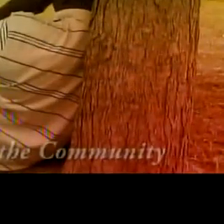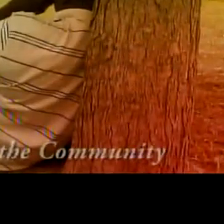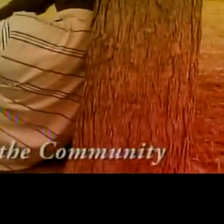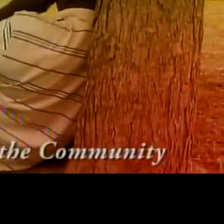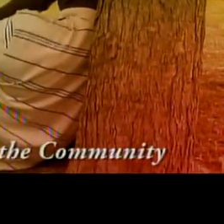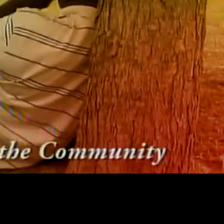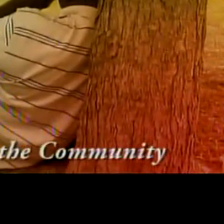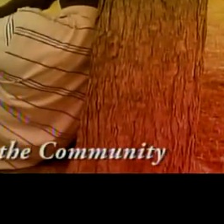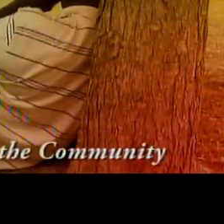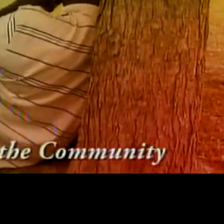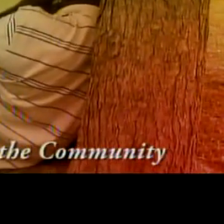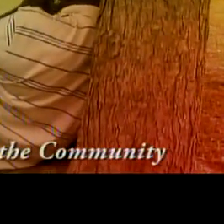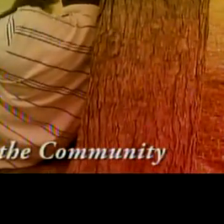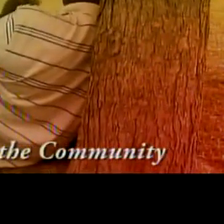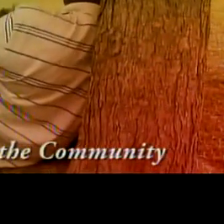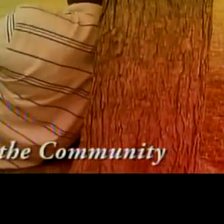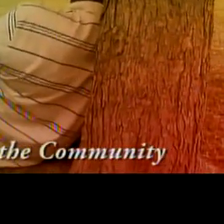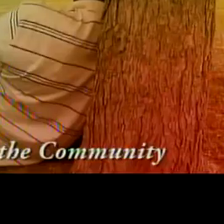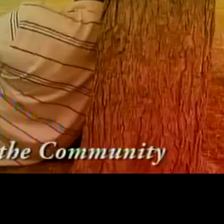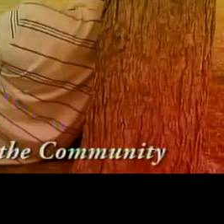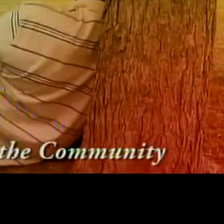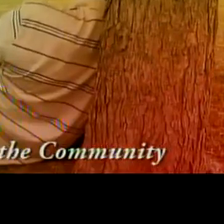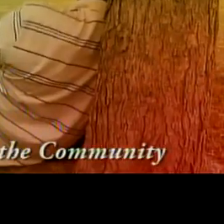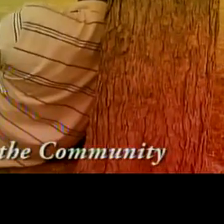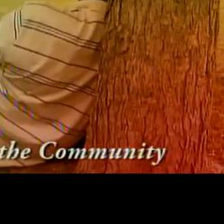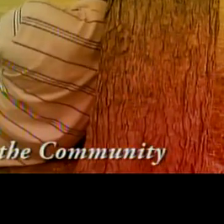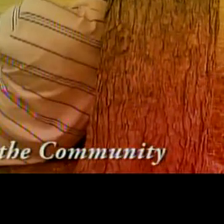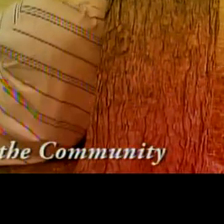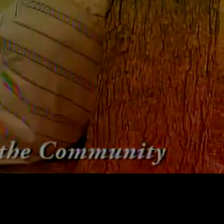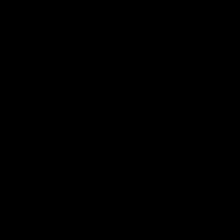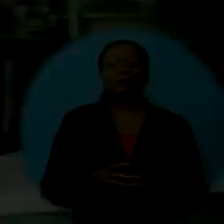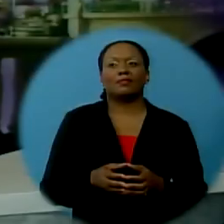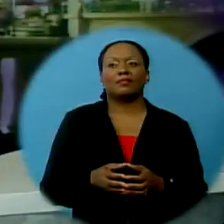Fall in love with Q in the community all over again.